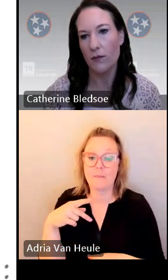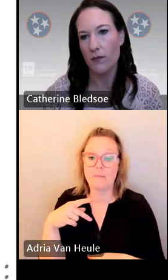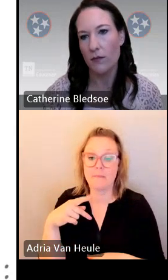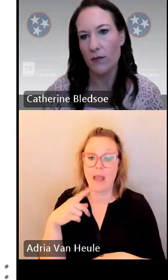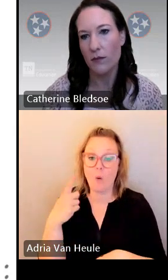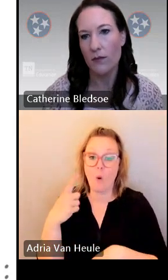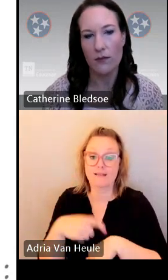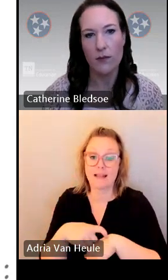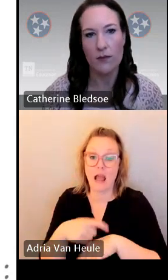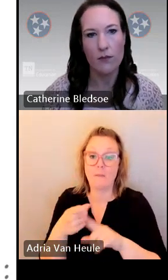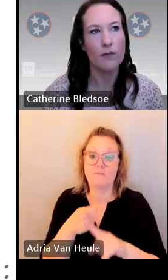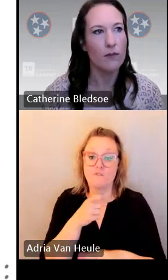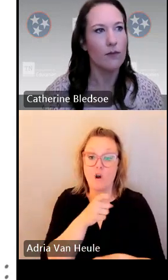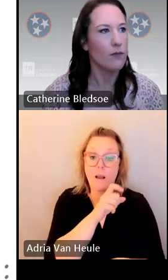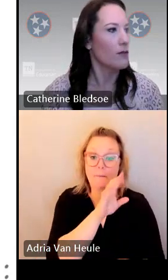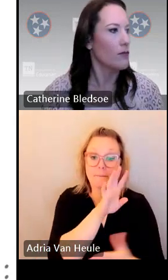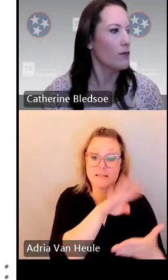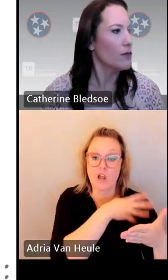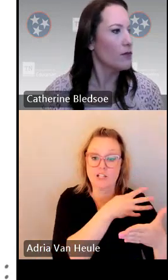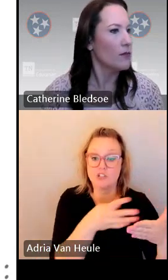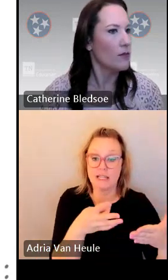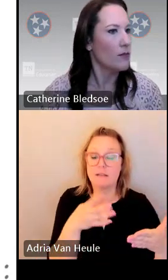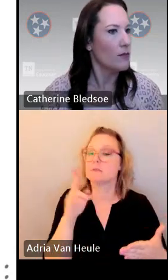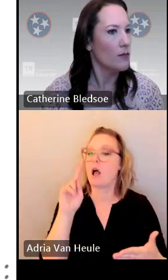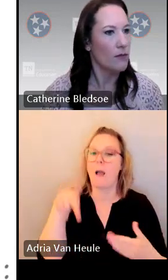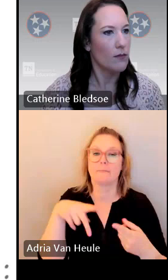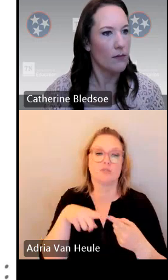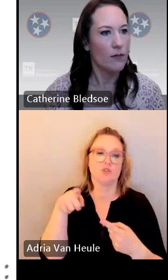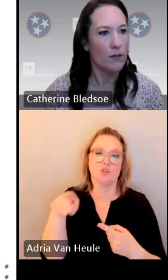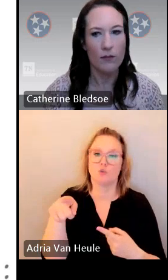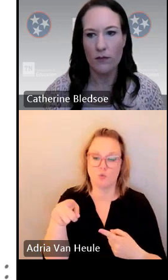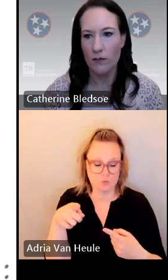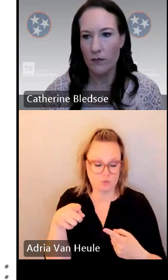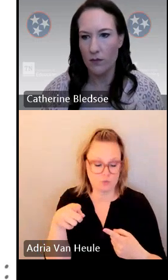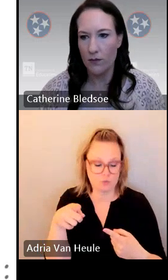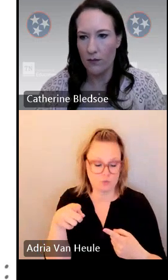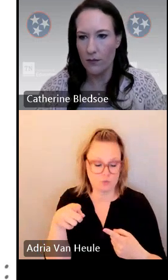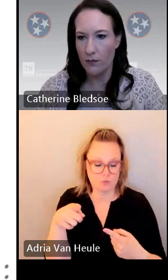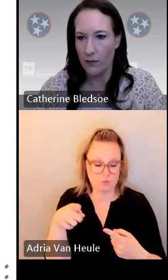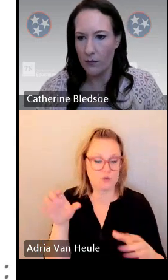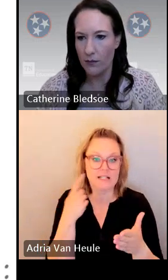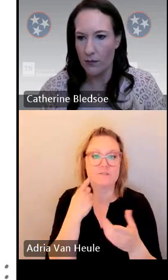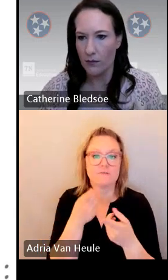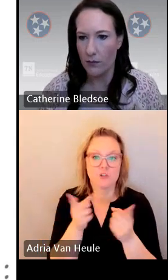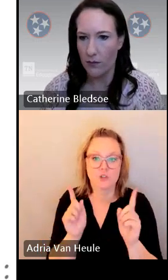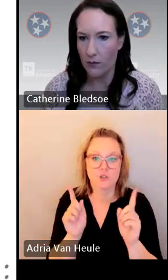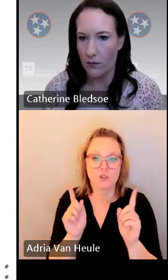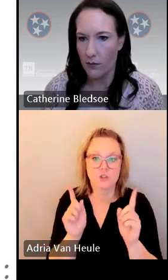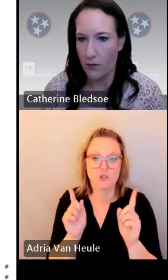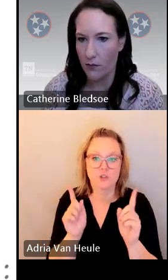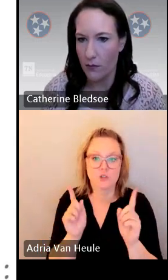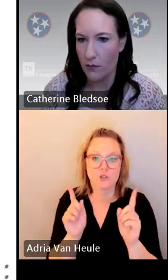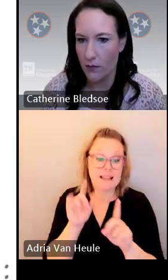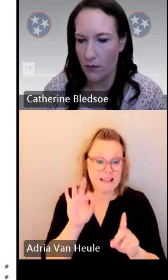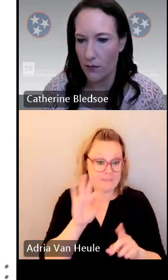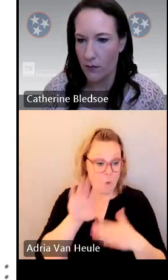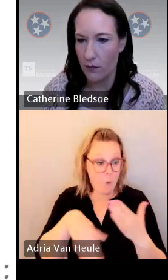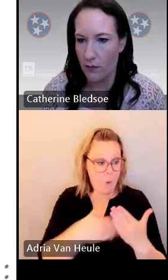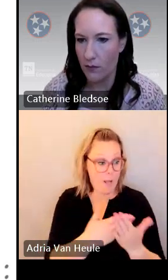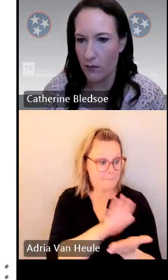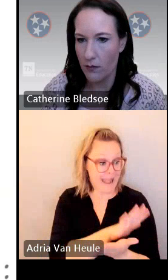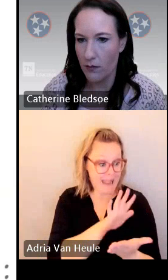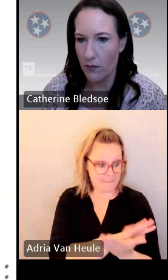spreadsheet? That's up to you. You do what's best for you and your district. So yes, if you've maybe had them all on paper and on Tuesday you